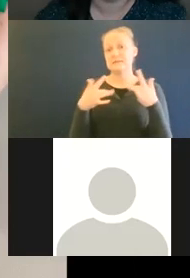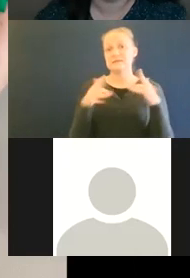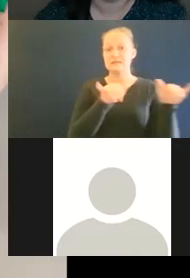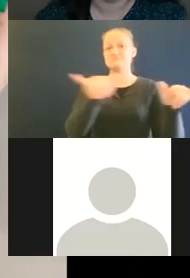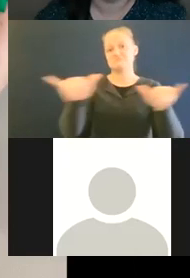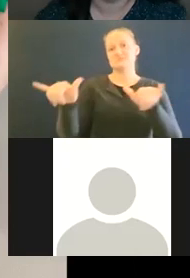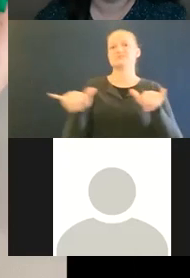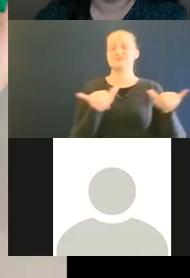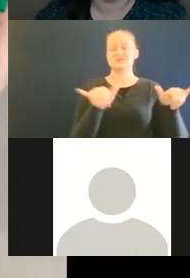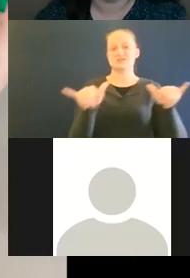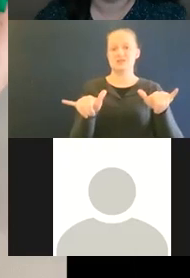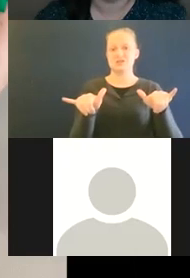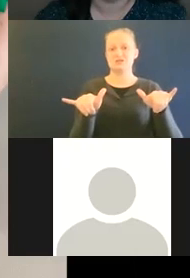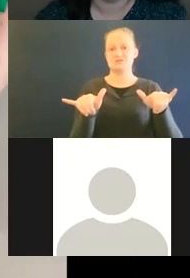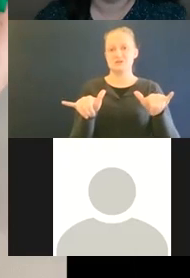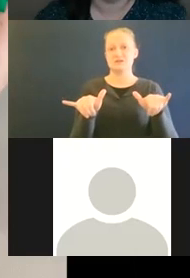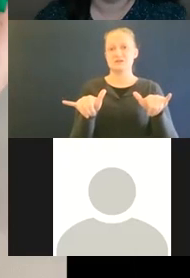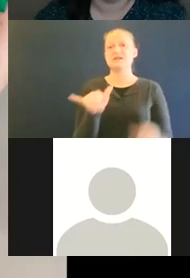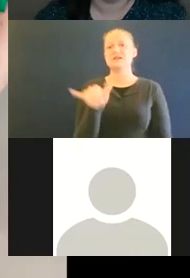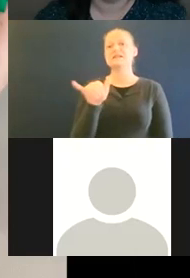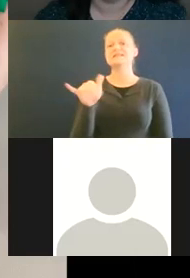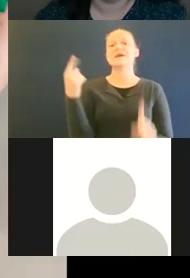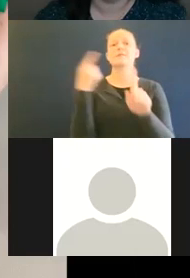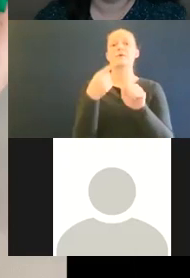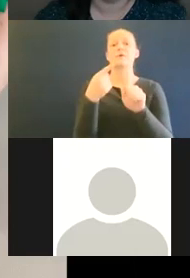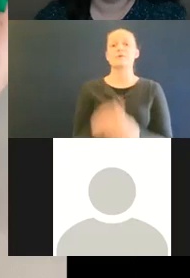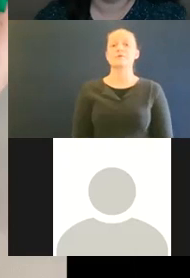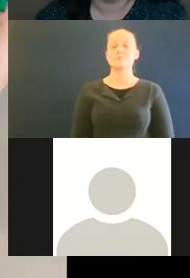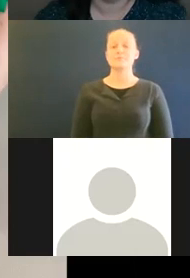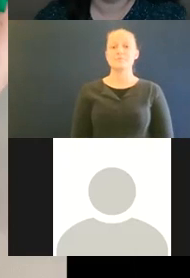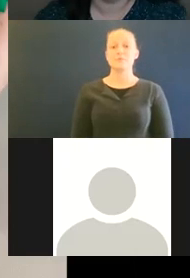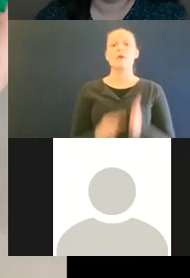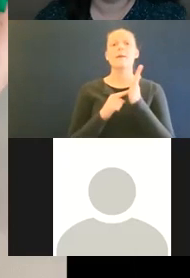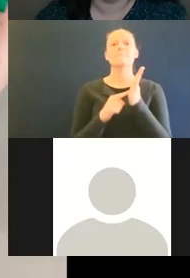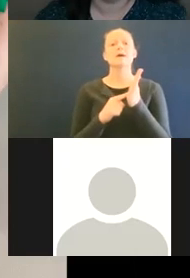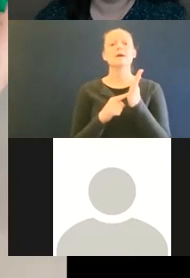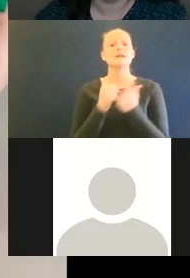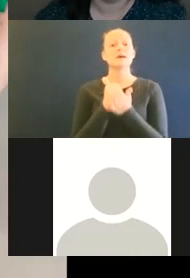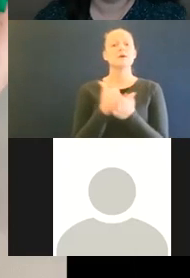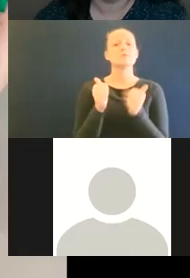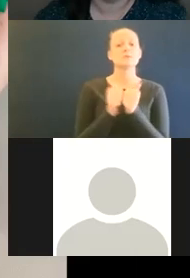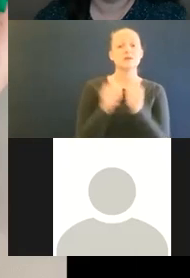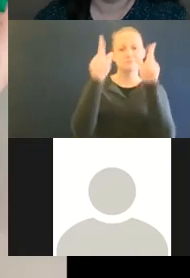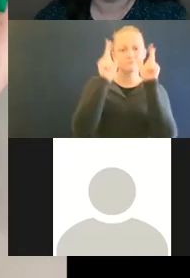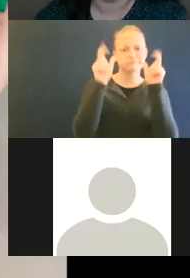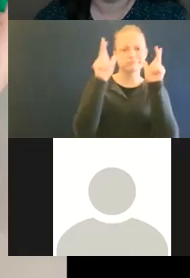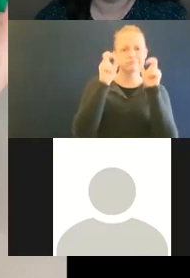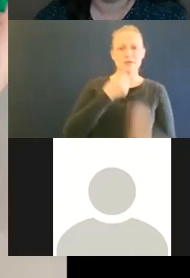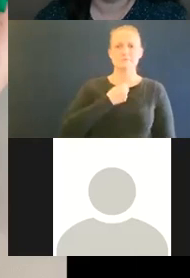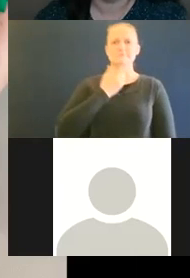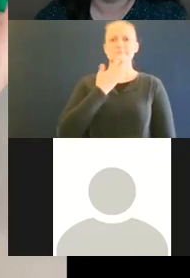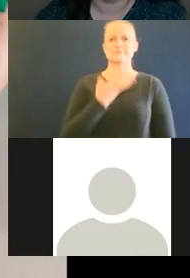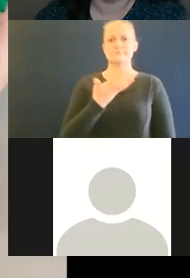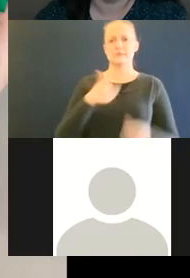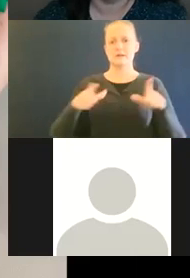of the same goals. So modeling really assists with receptive and expressive language, those